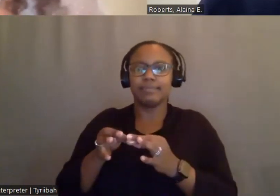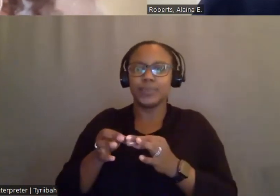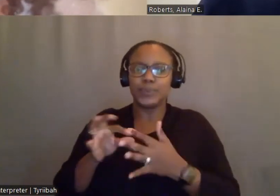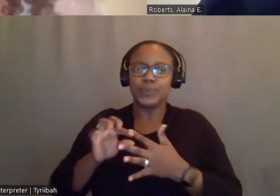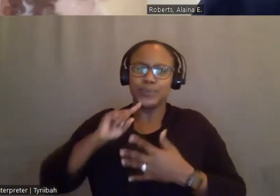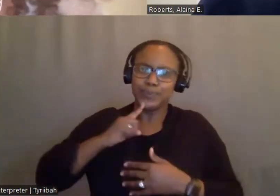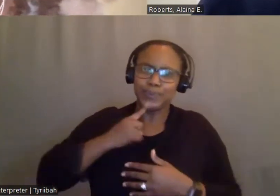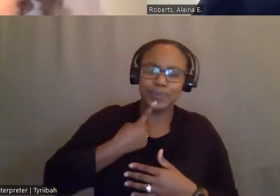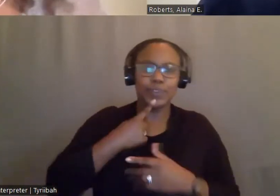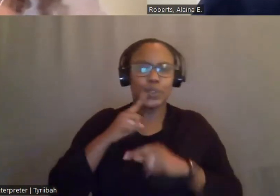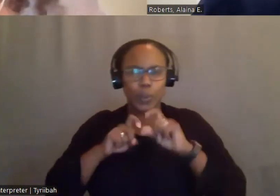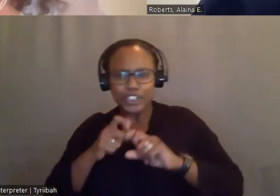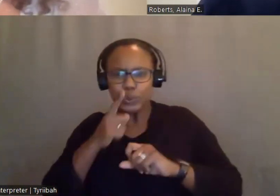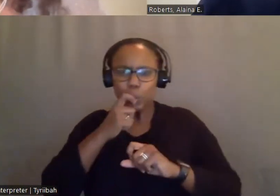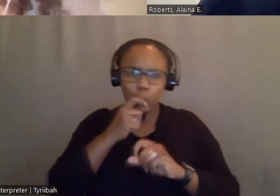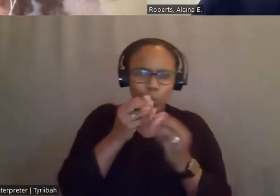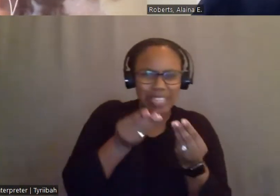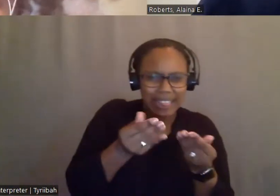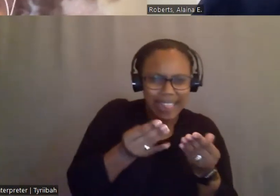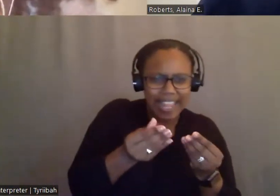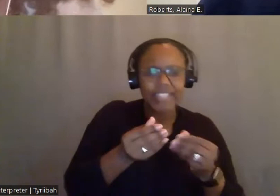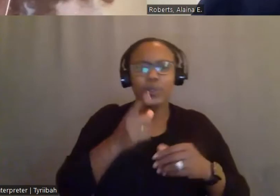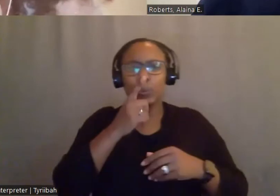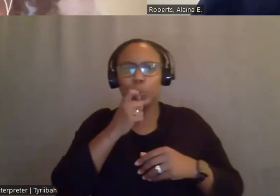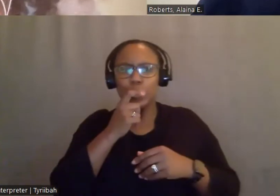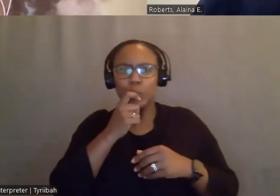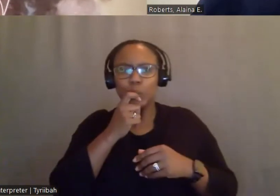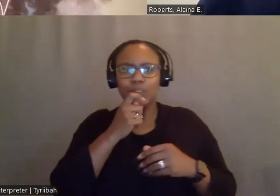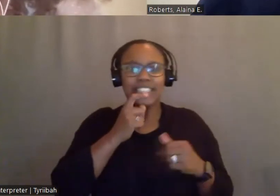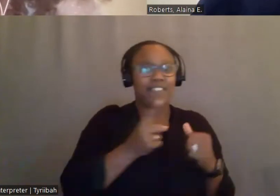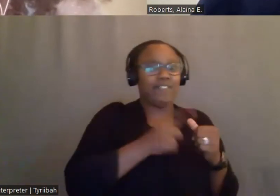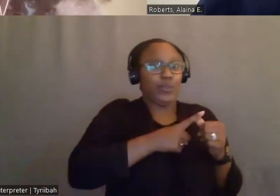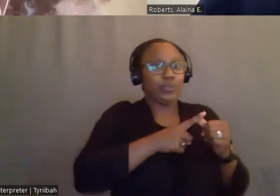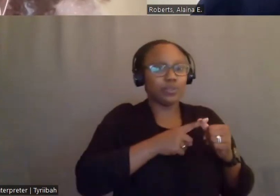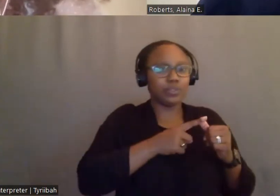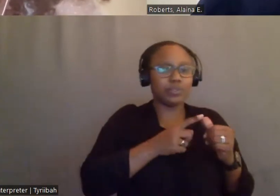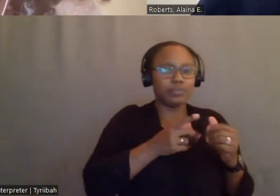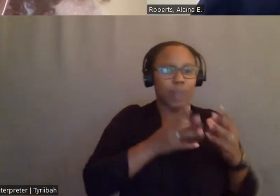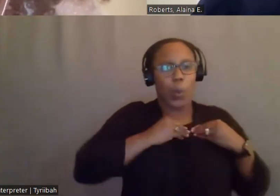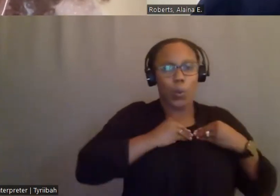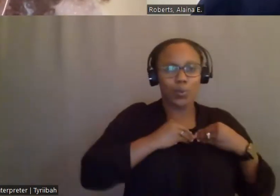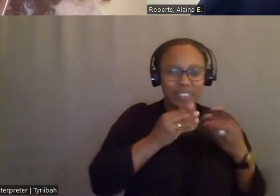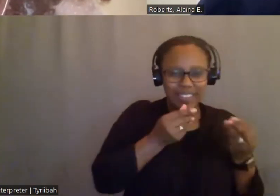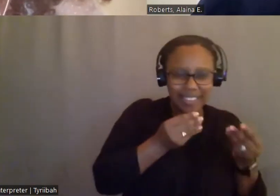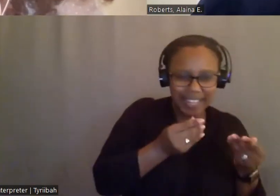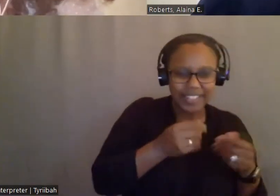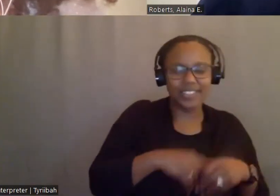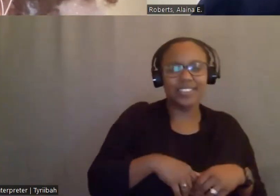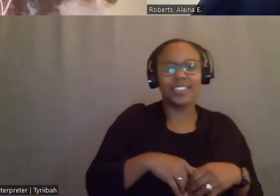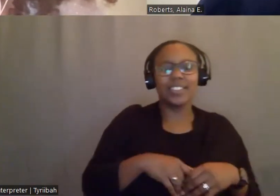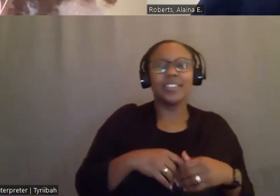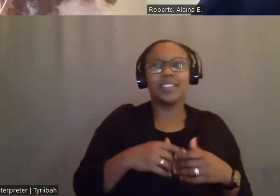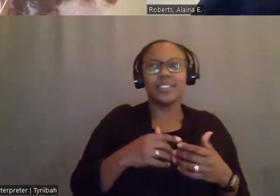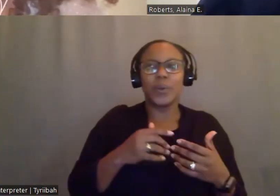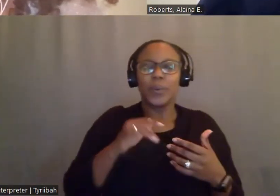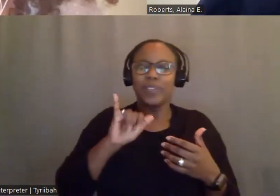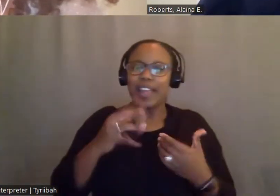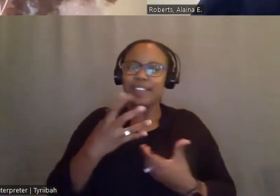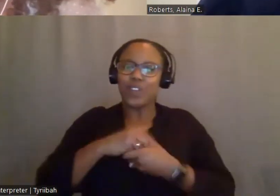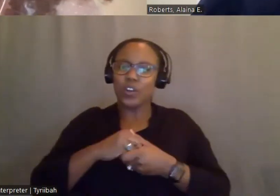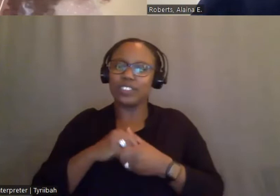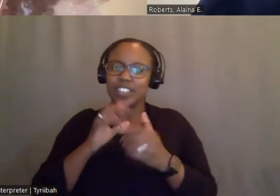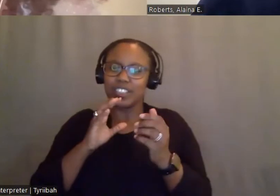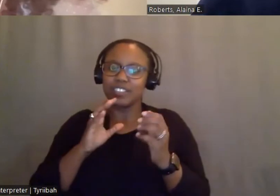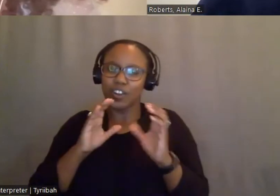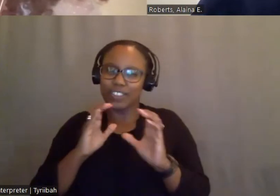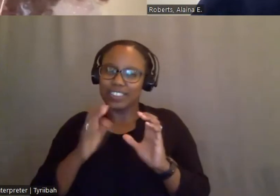who are the original stewards of this land as part of those conversations. So I appreciate you bringing